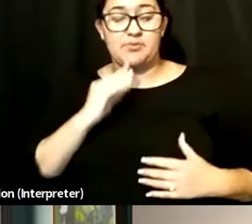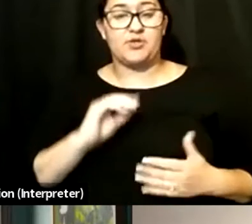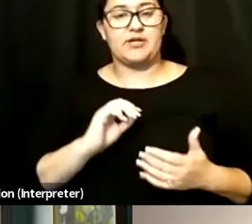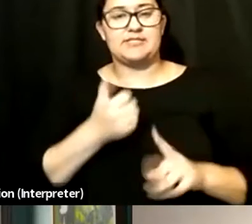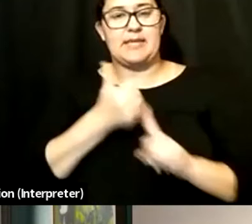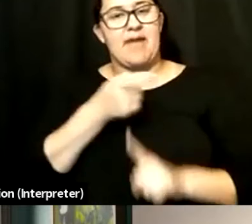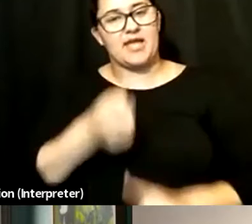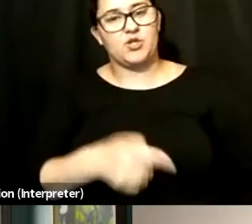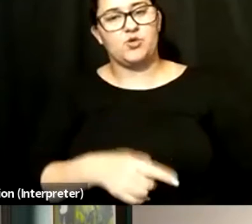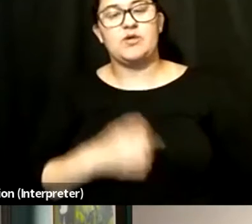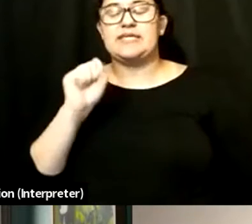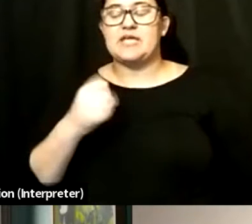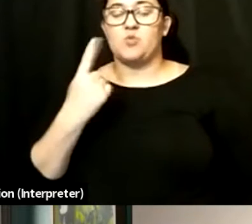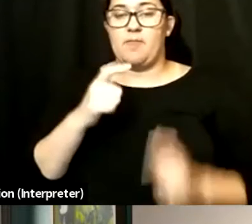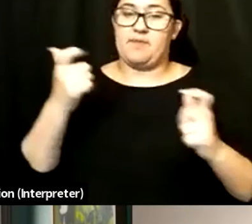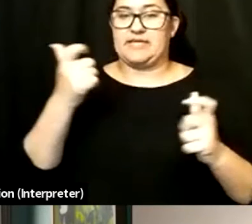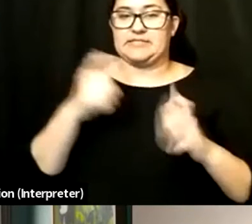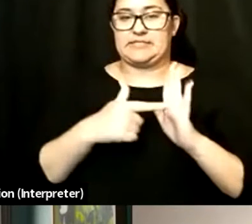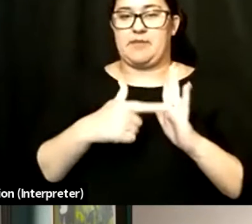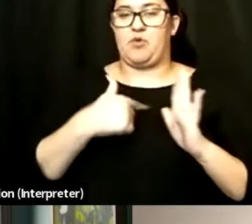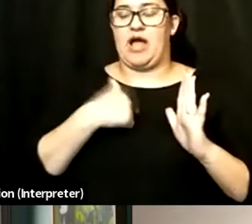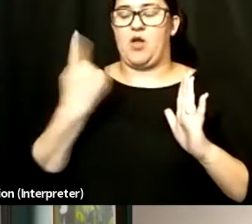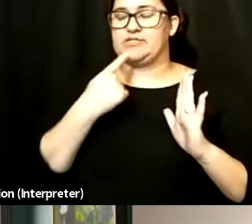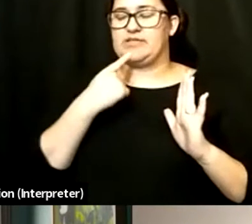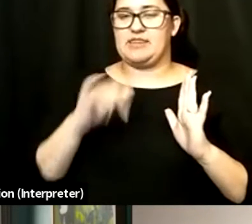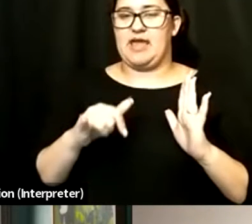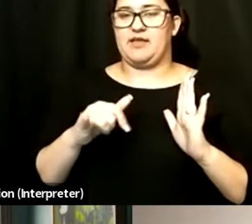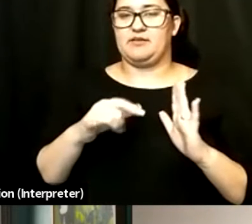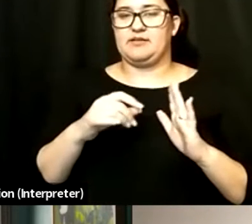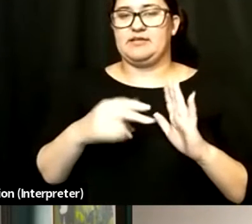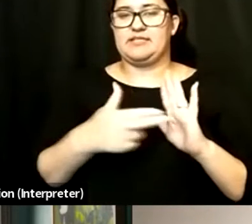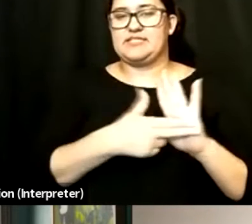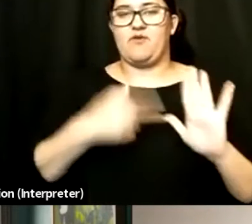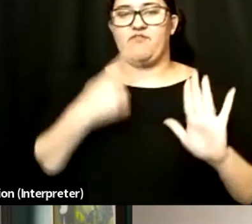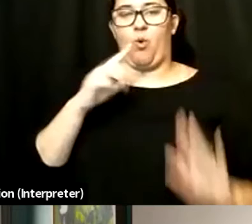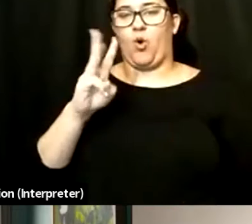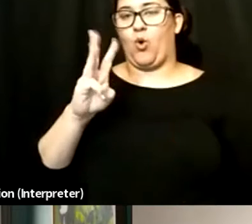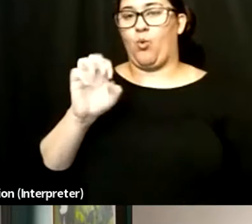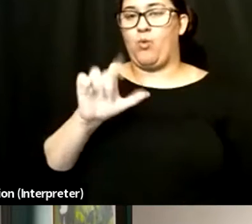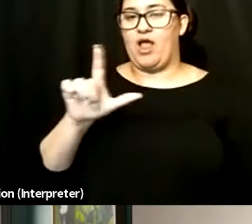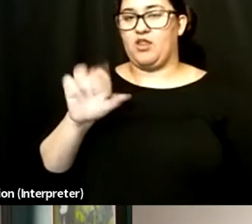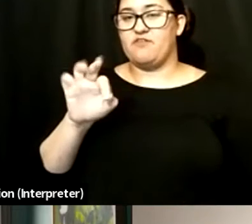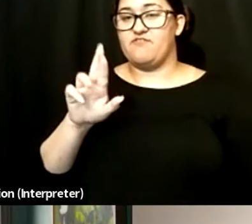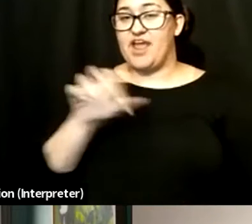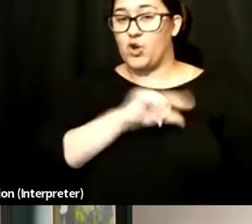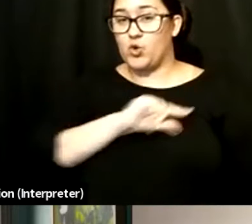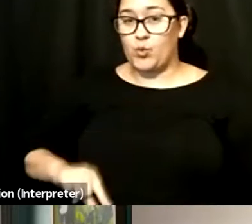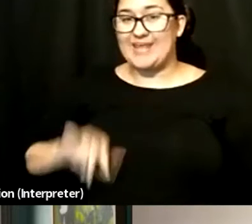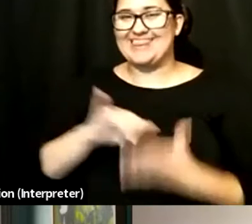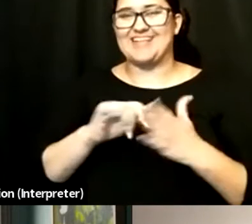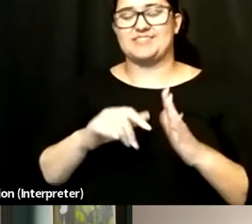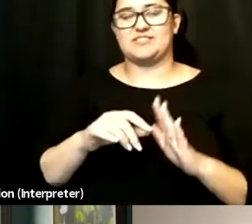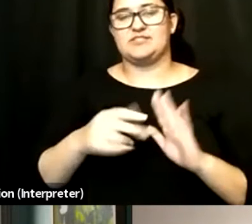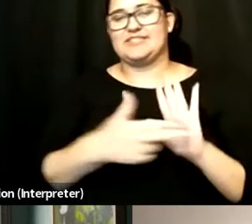of the biggest examples is I always tell people that the stereotype of the welfare queen is a disabled stereotype. And a lot of people are like, no,